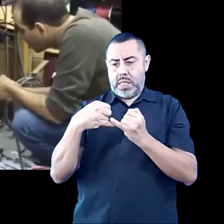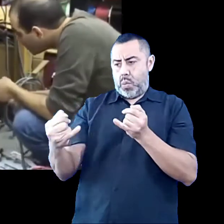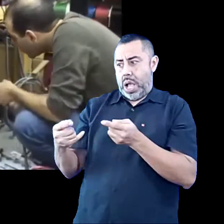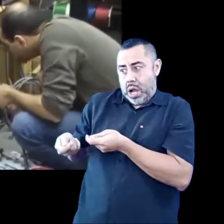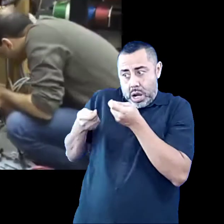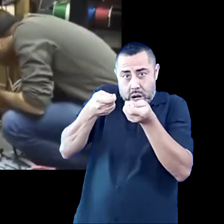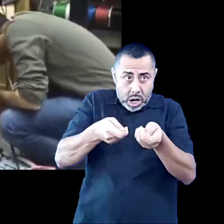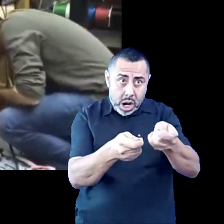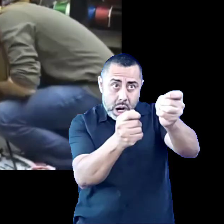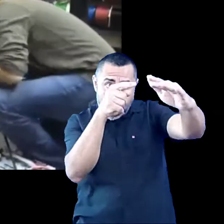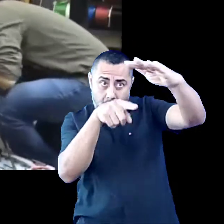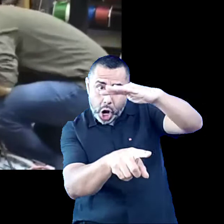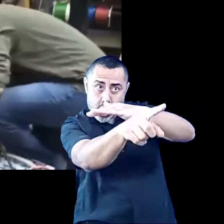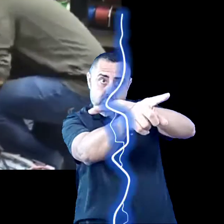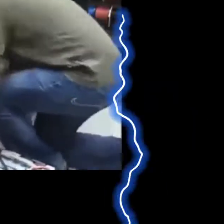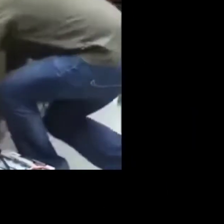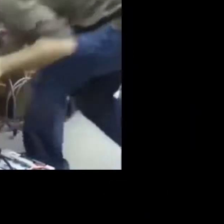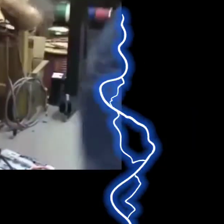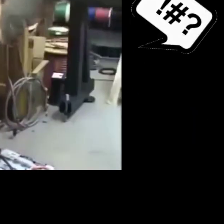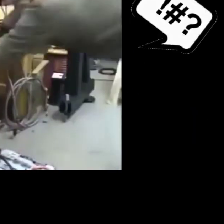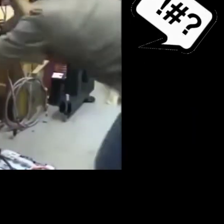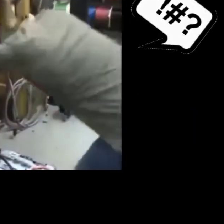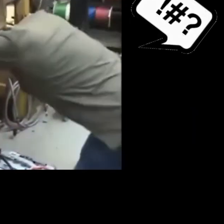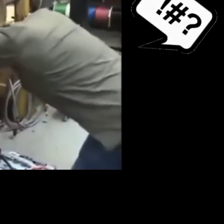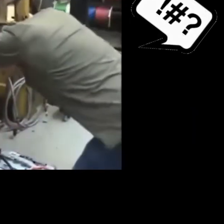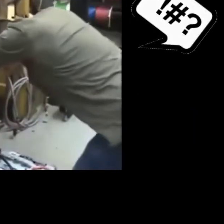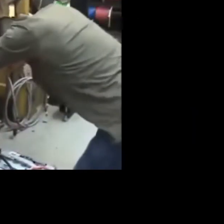pass these cables under the table here.